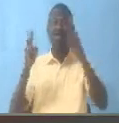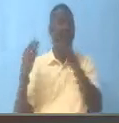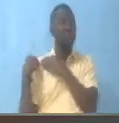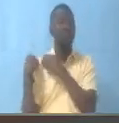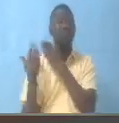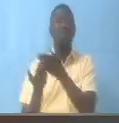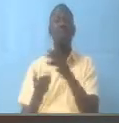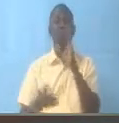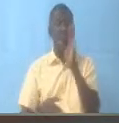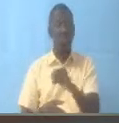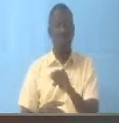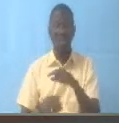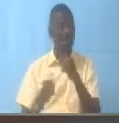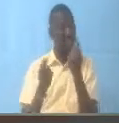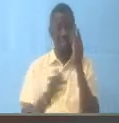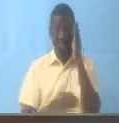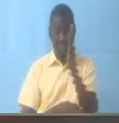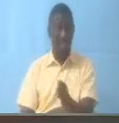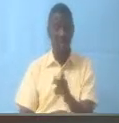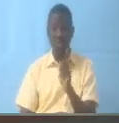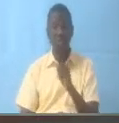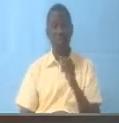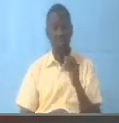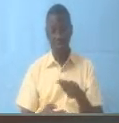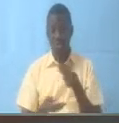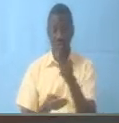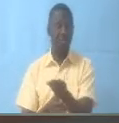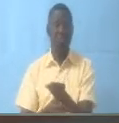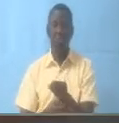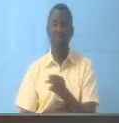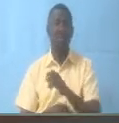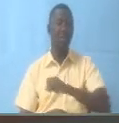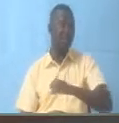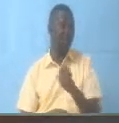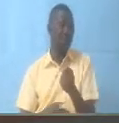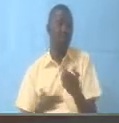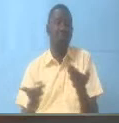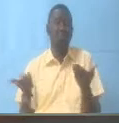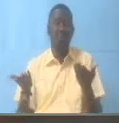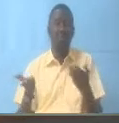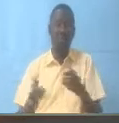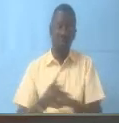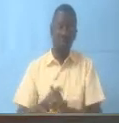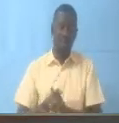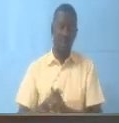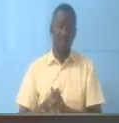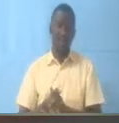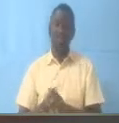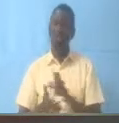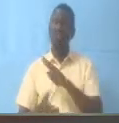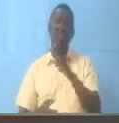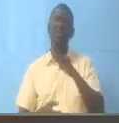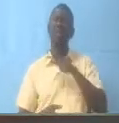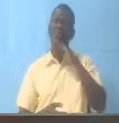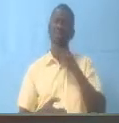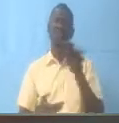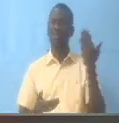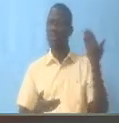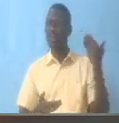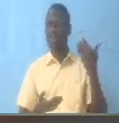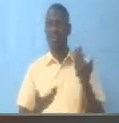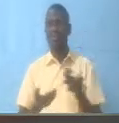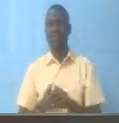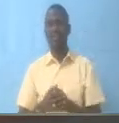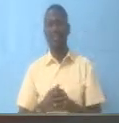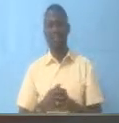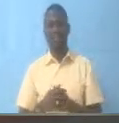should have been done, but he didn't do it. Man na nek deug waye nak naka la ñoy def liñ joxe won doyut mën na nek nonu waye nak no ñoy